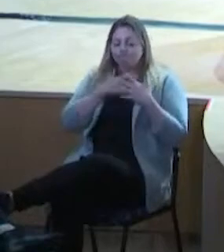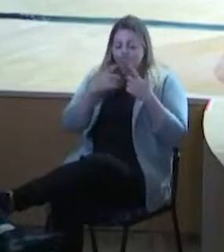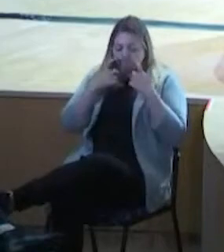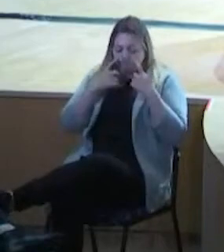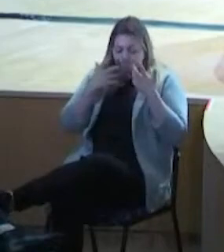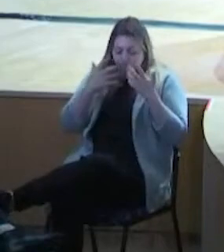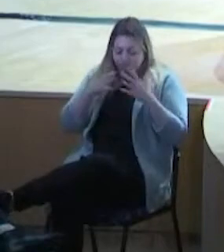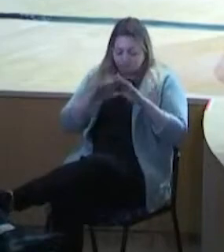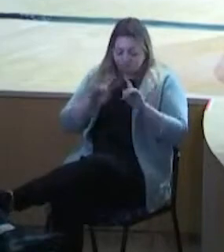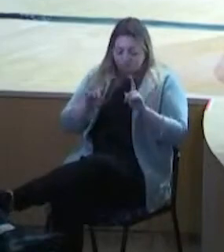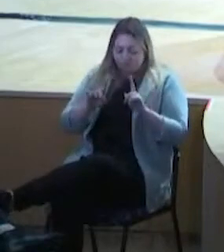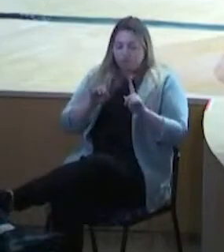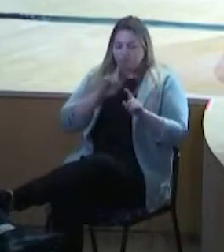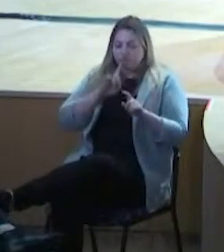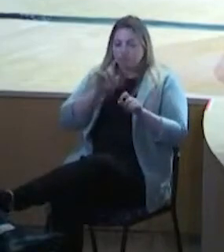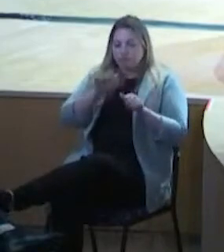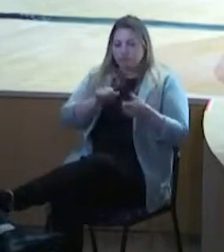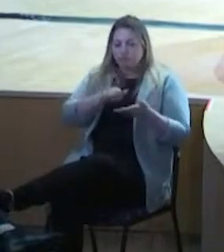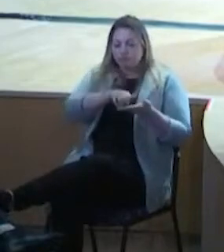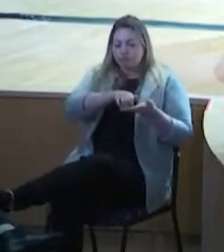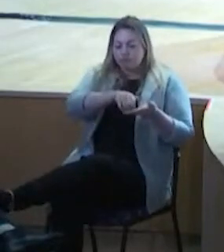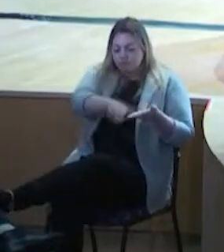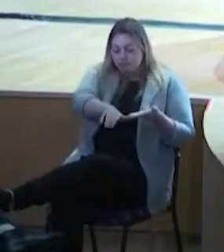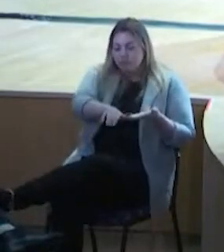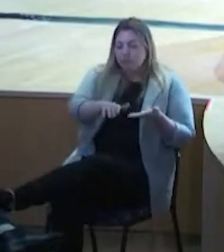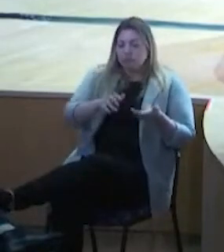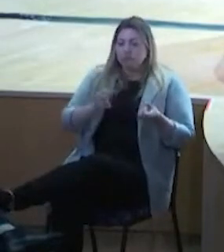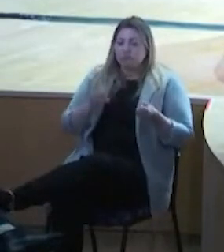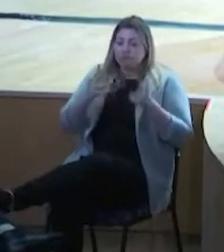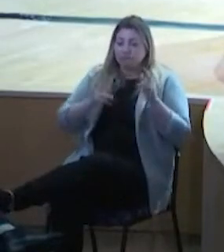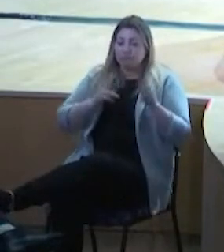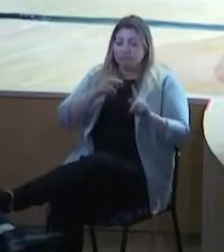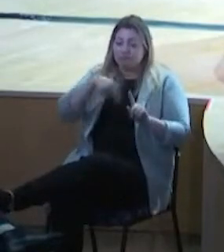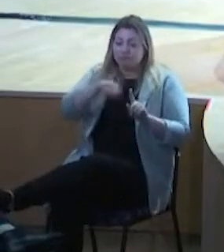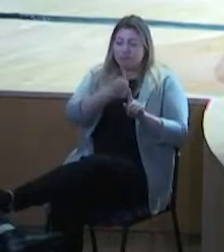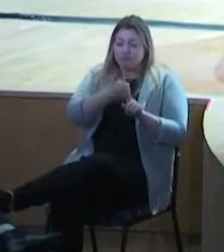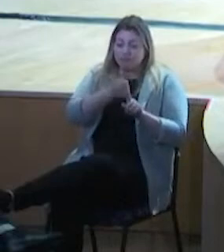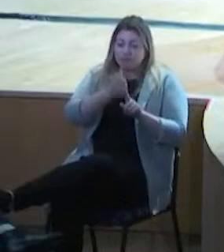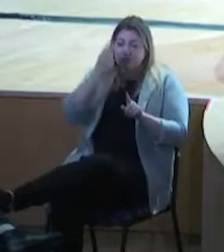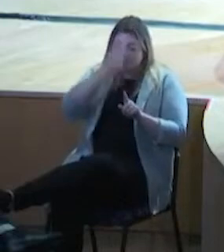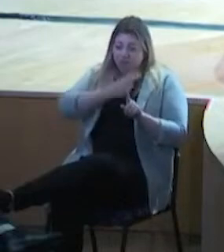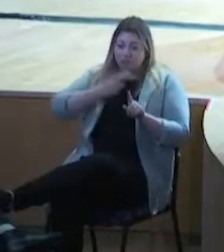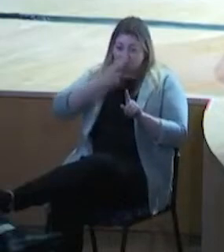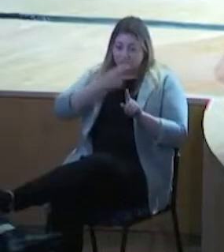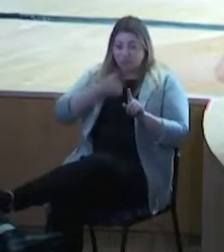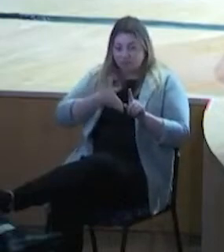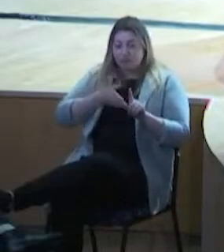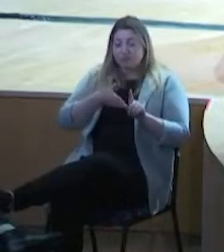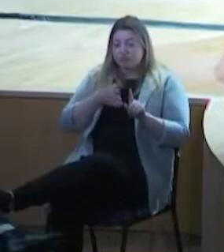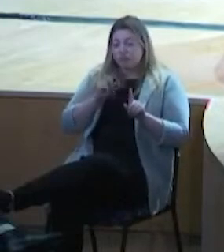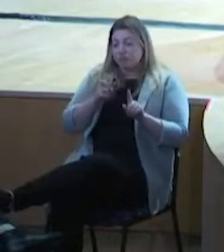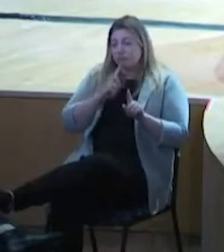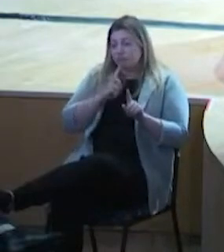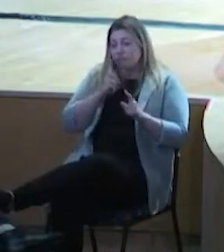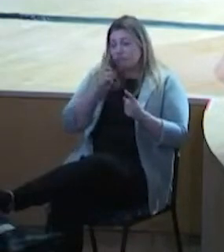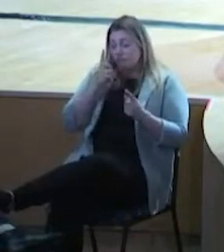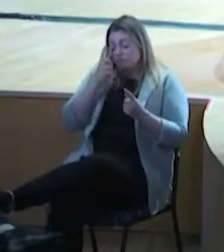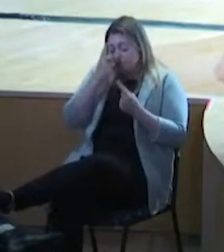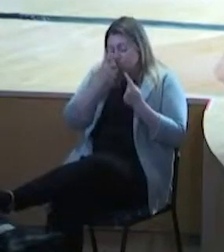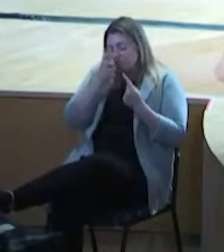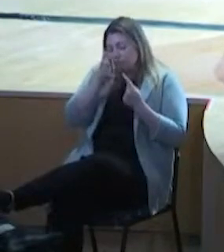it ends up displacing a lot of our Hawaiians. So just, you know, take those things into